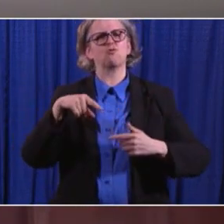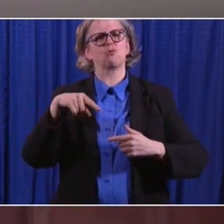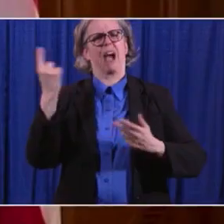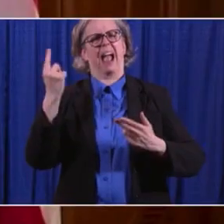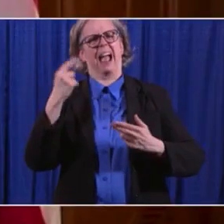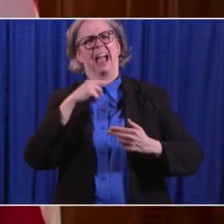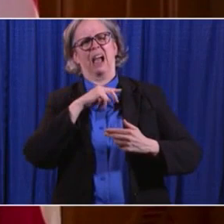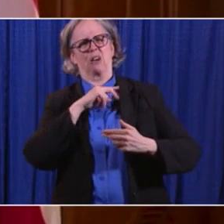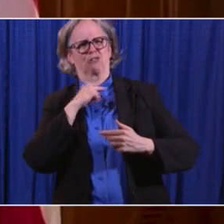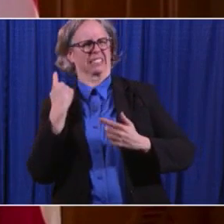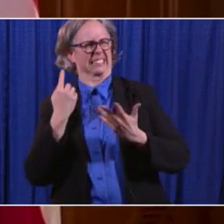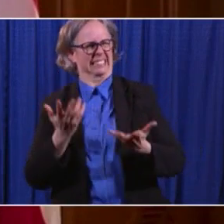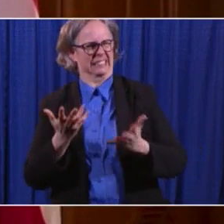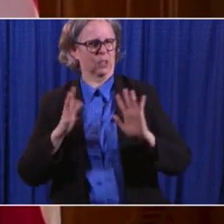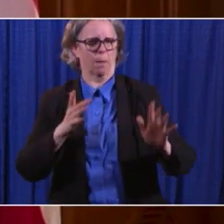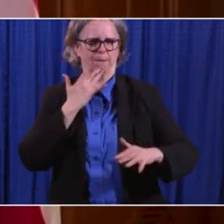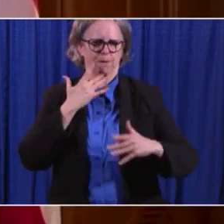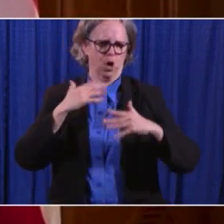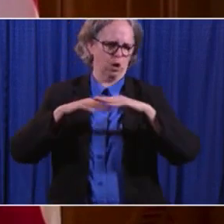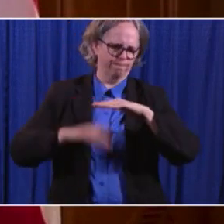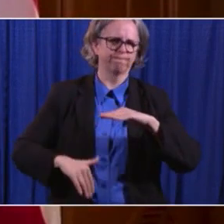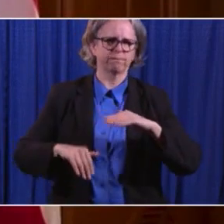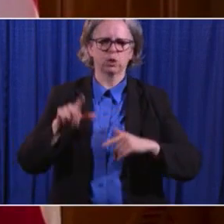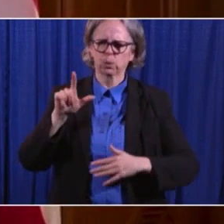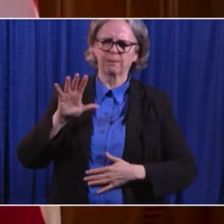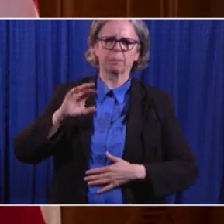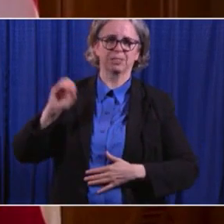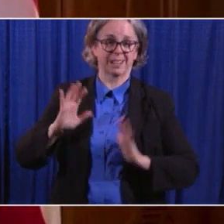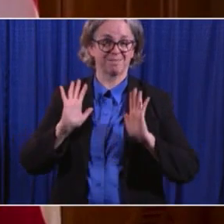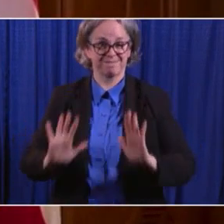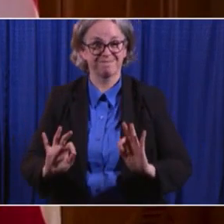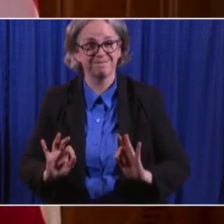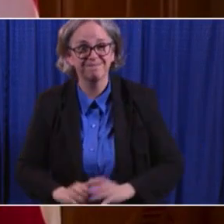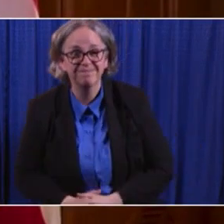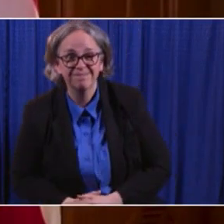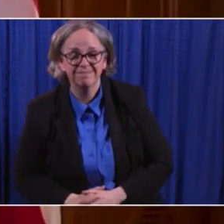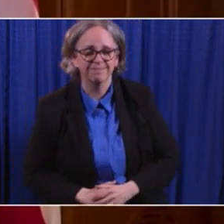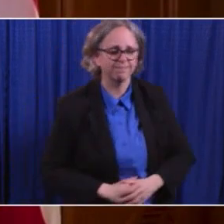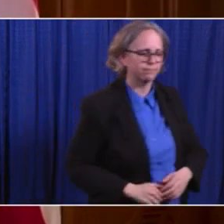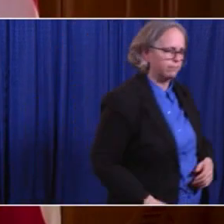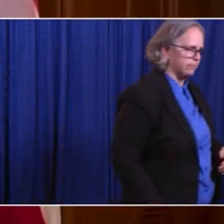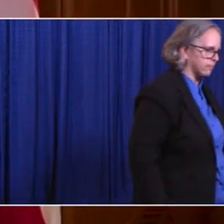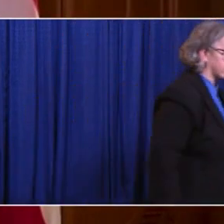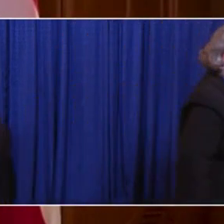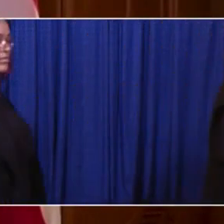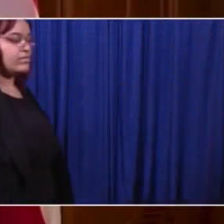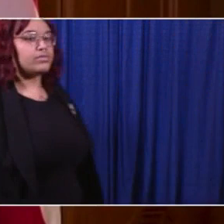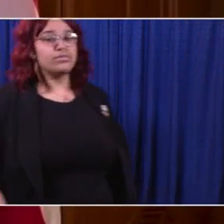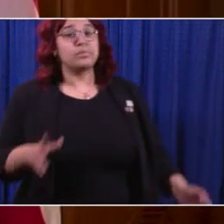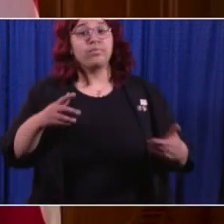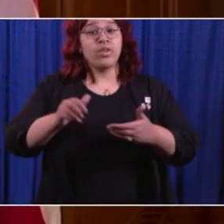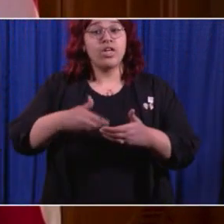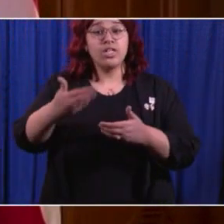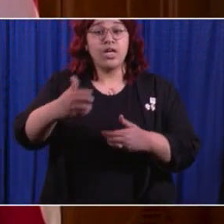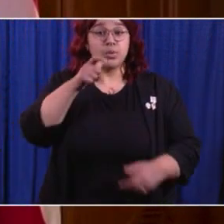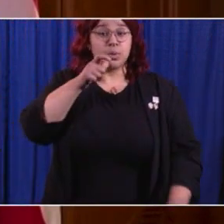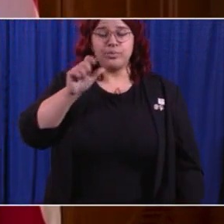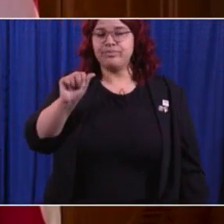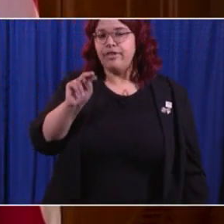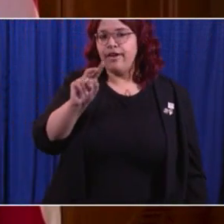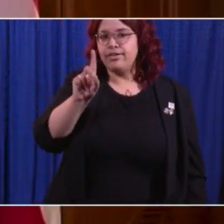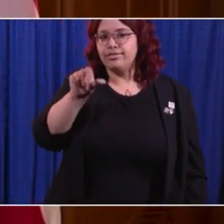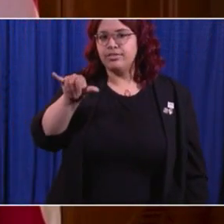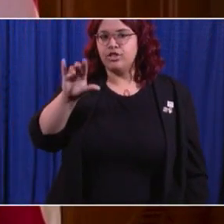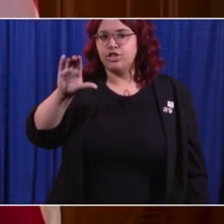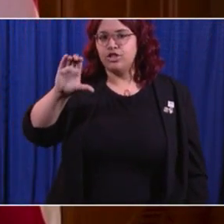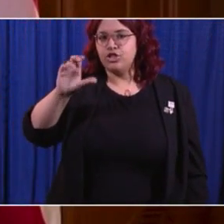Next question is from Andy Chow at Ohio Public Radio and Television. Hi, Governor. Andy. Do you believe that with